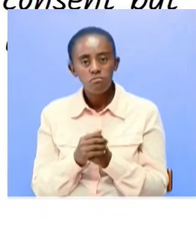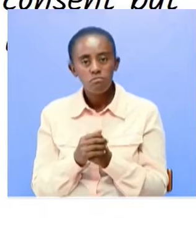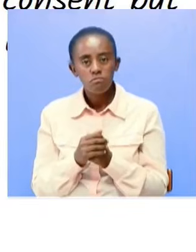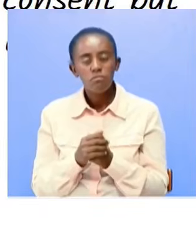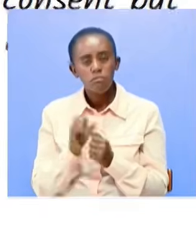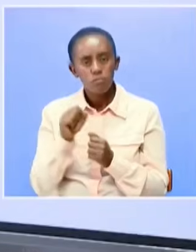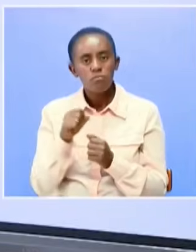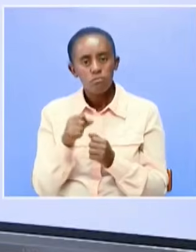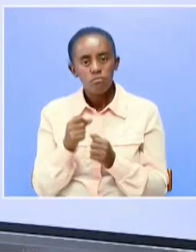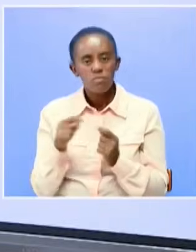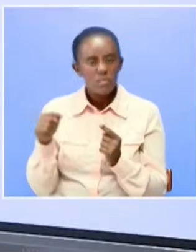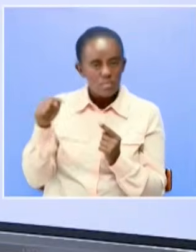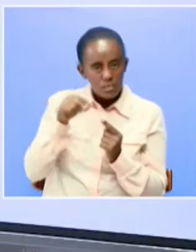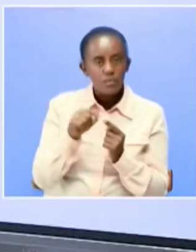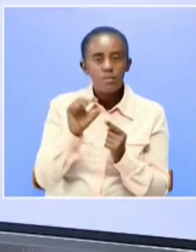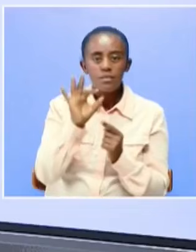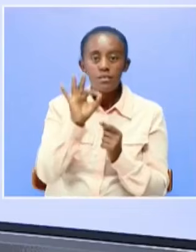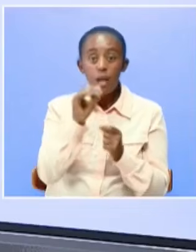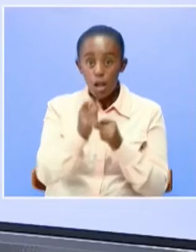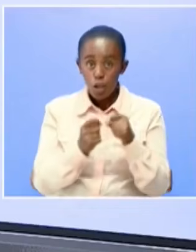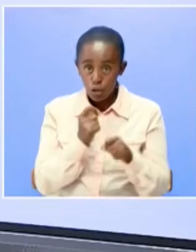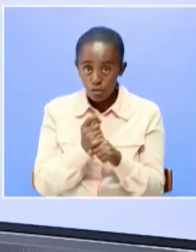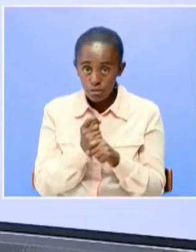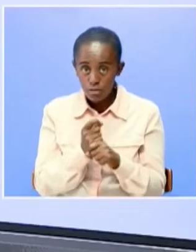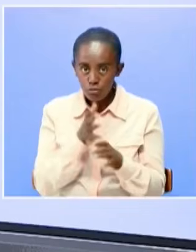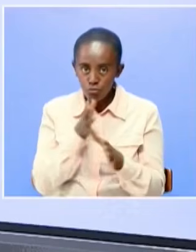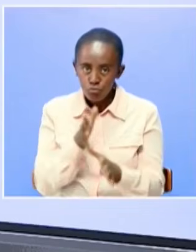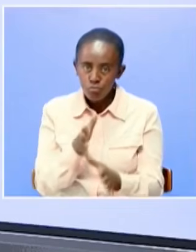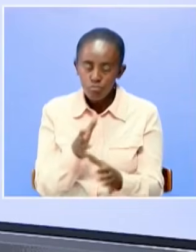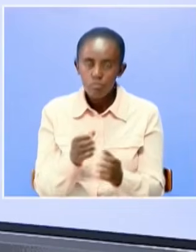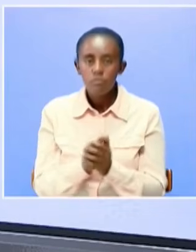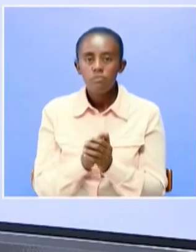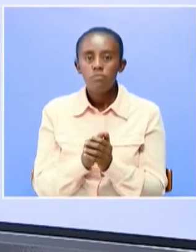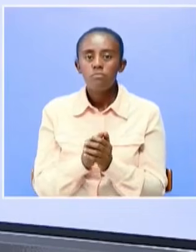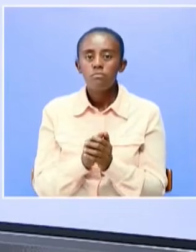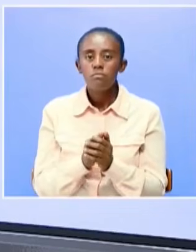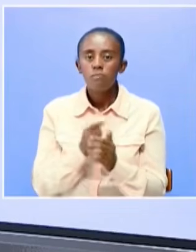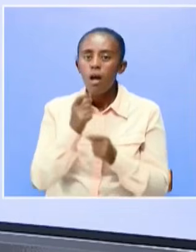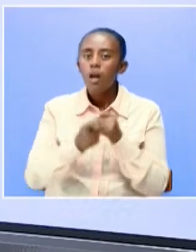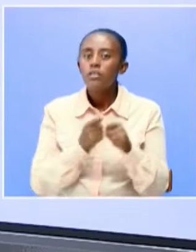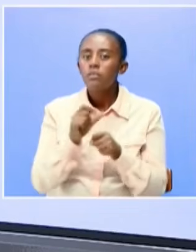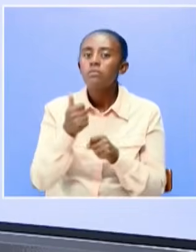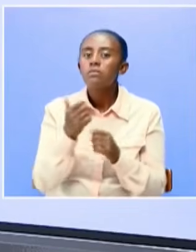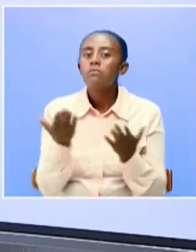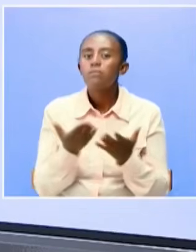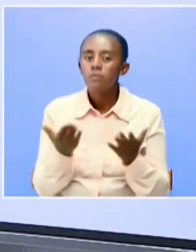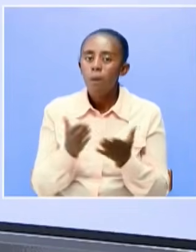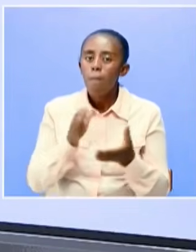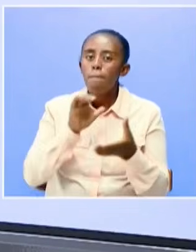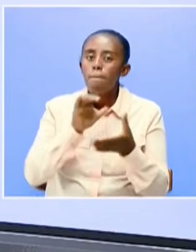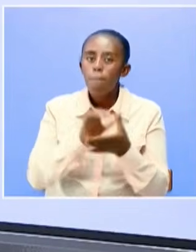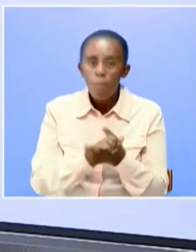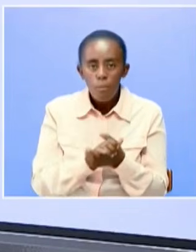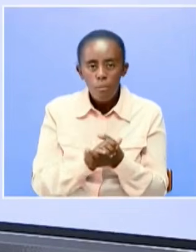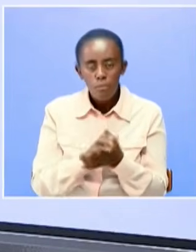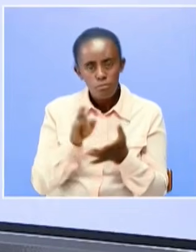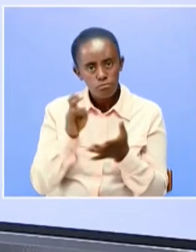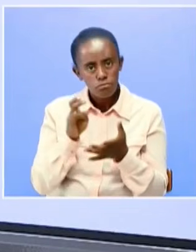of 9, look at this one. At the age of 10, she was married